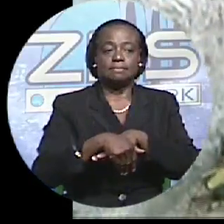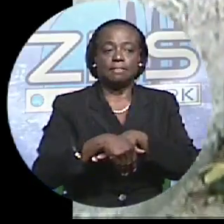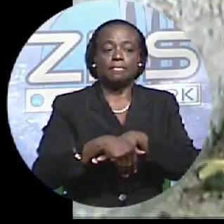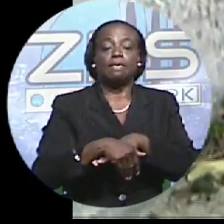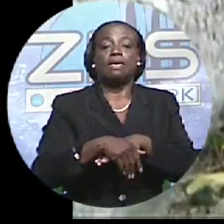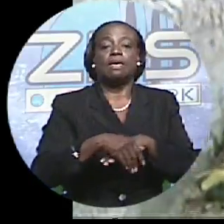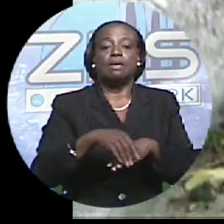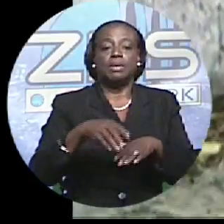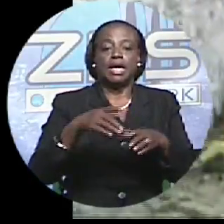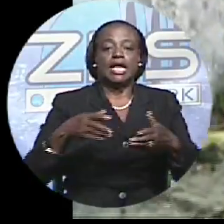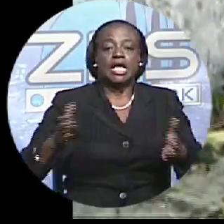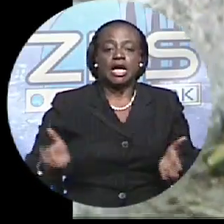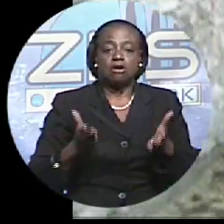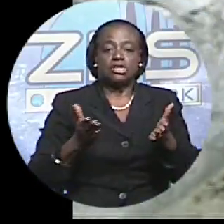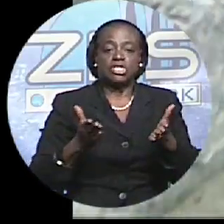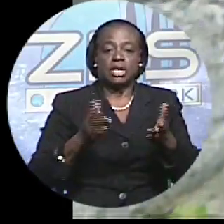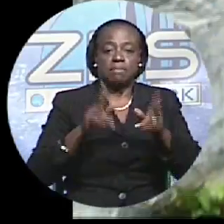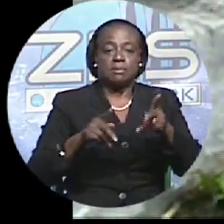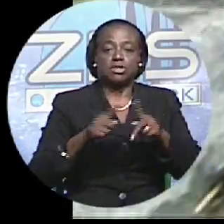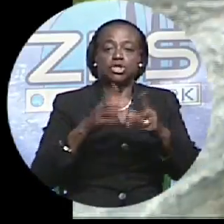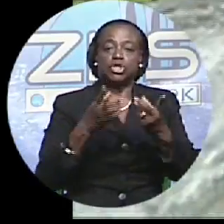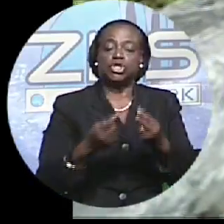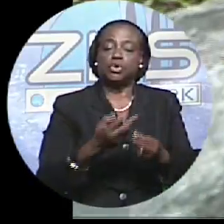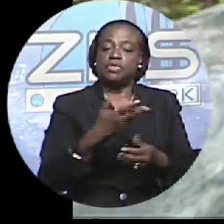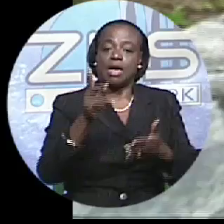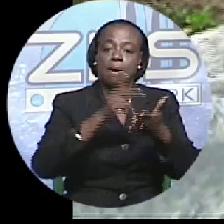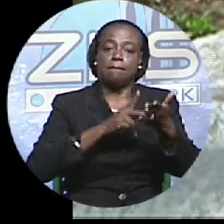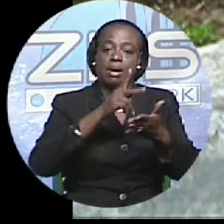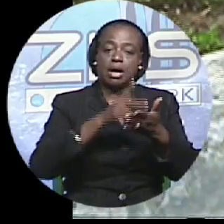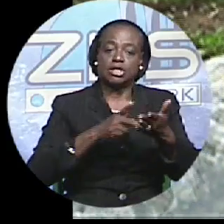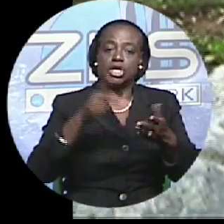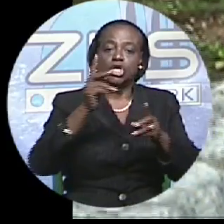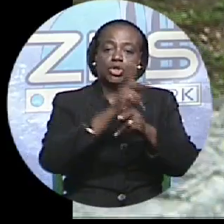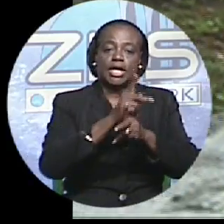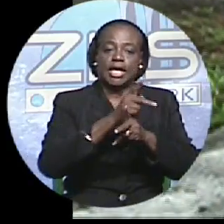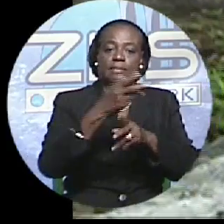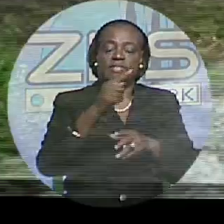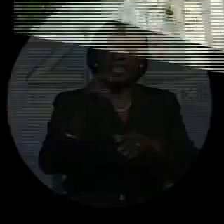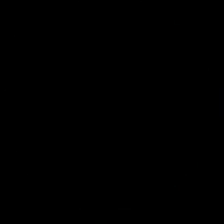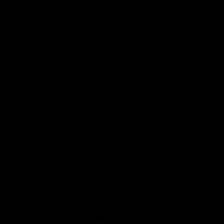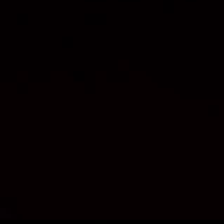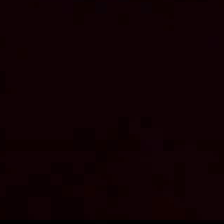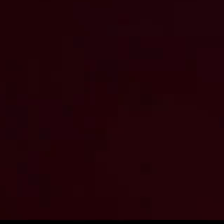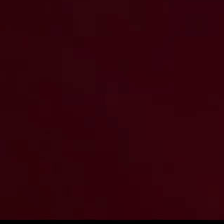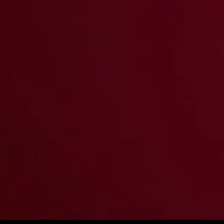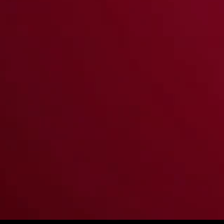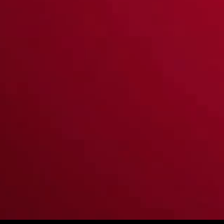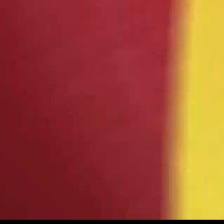do their part to keep the island clean. Fern Carey, ZNS Network News.